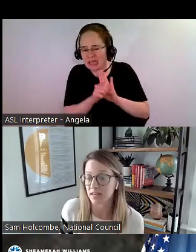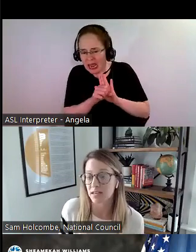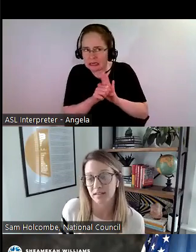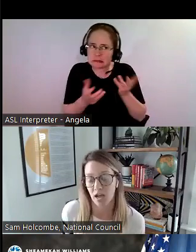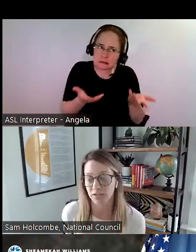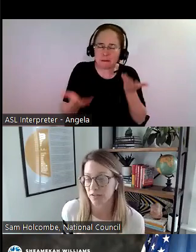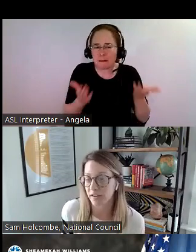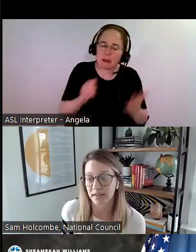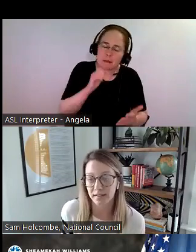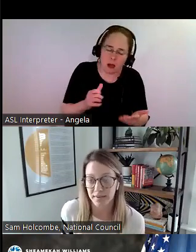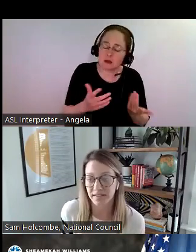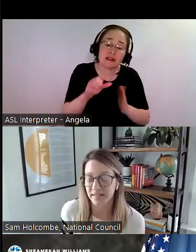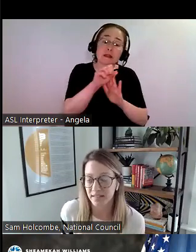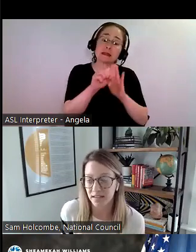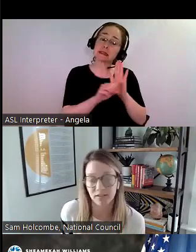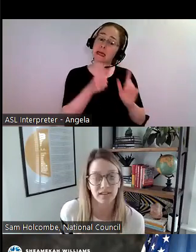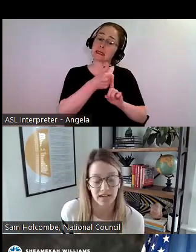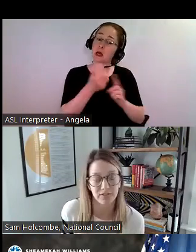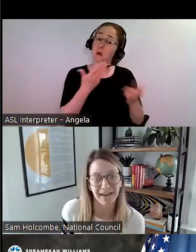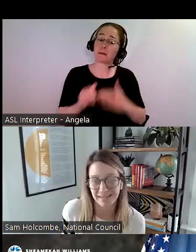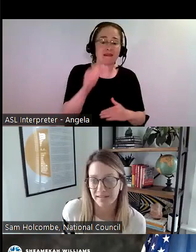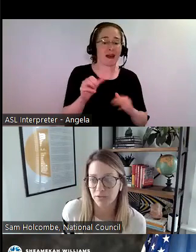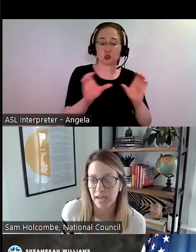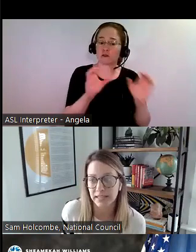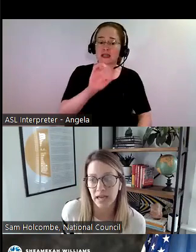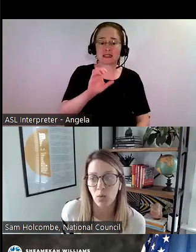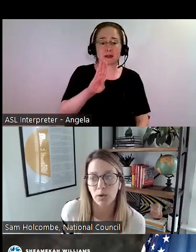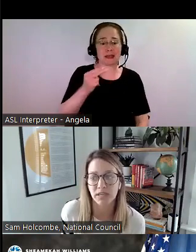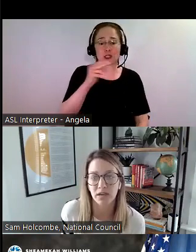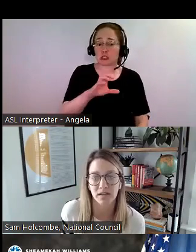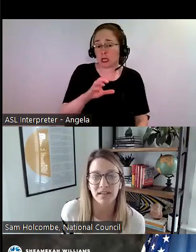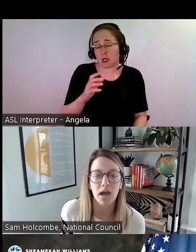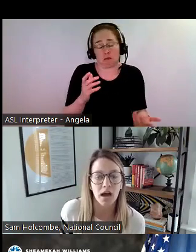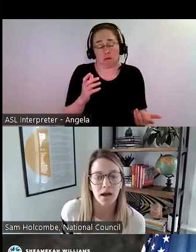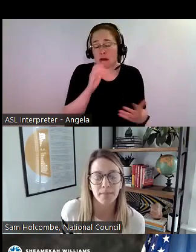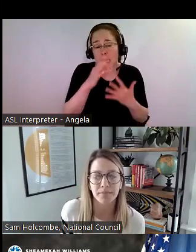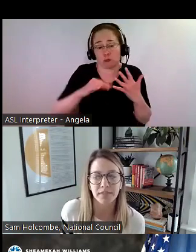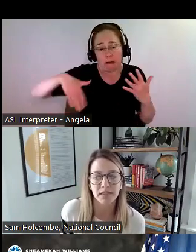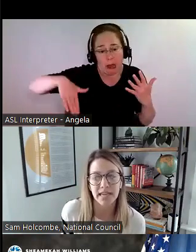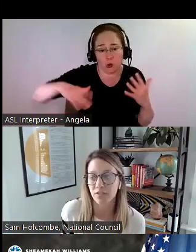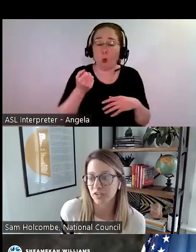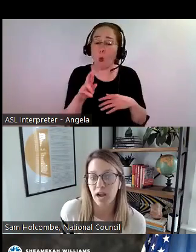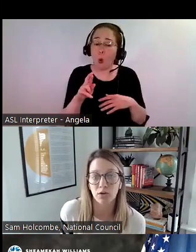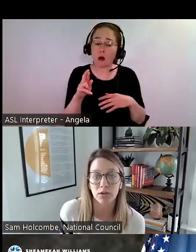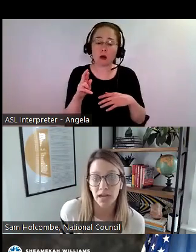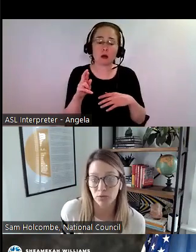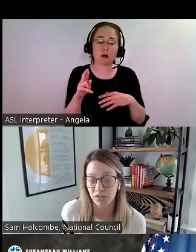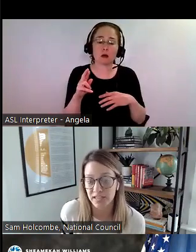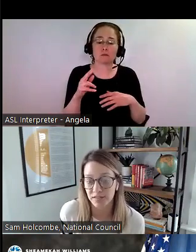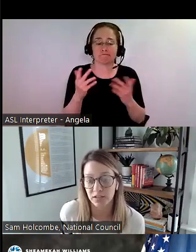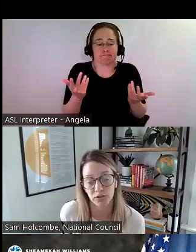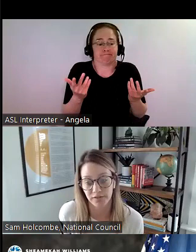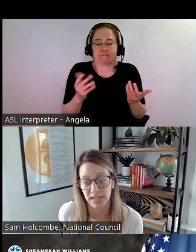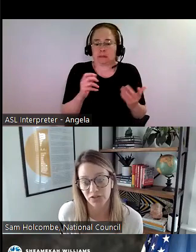either because the state does not certify CCBHCs, so doesn't have a mechanism for that yet, or because they have just not